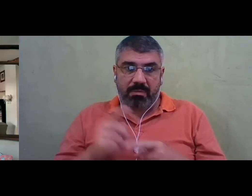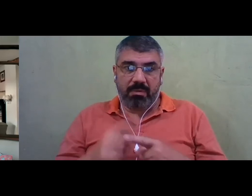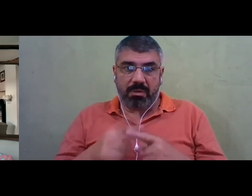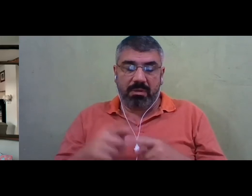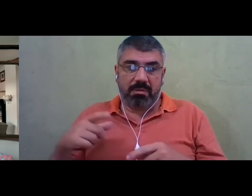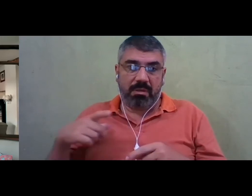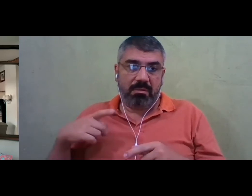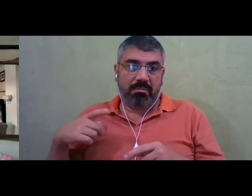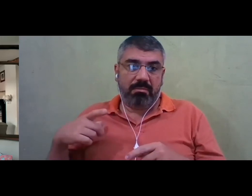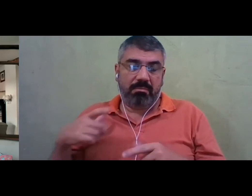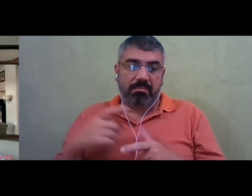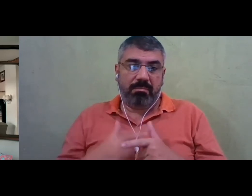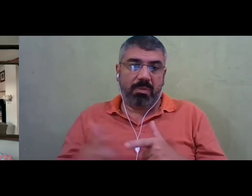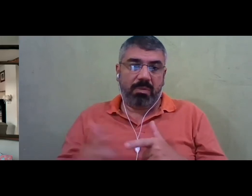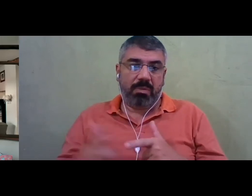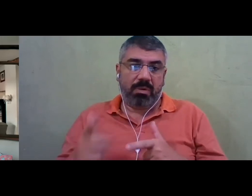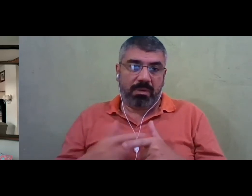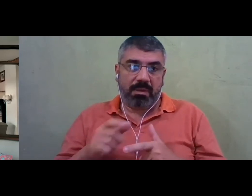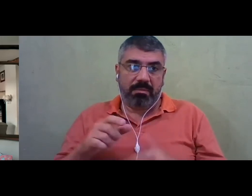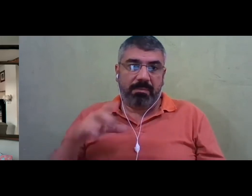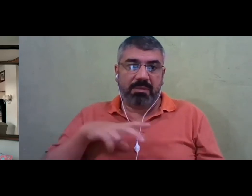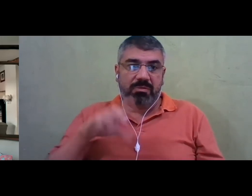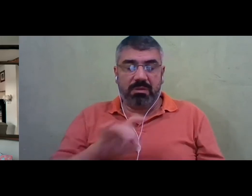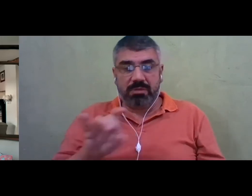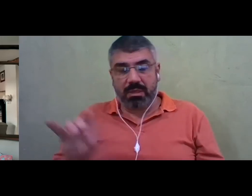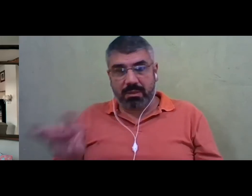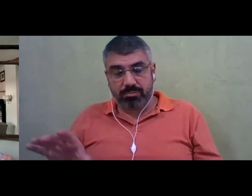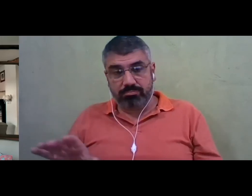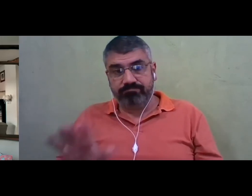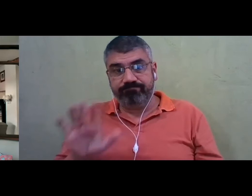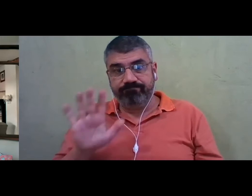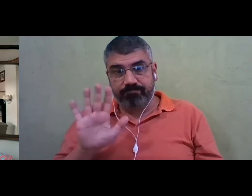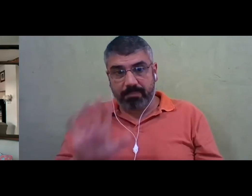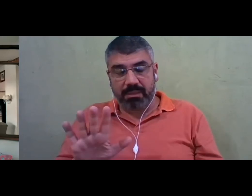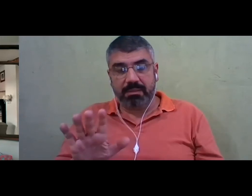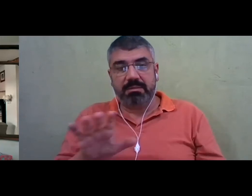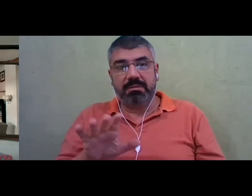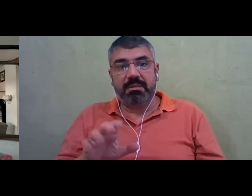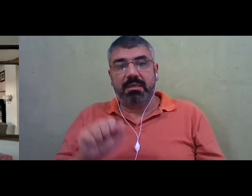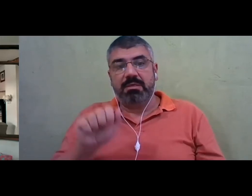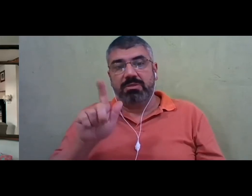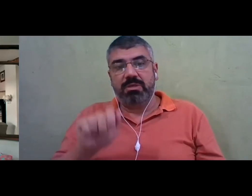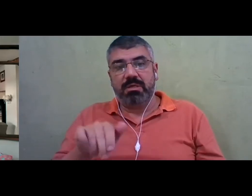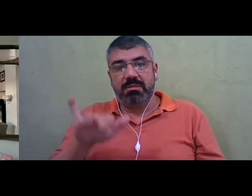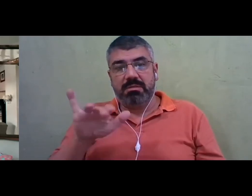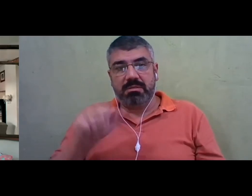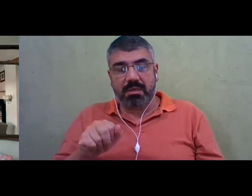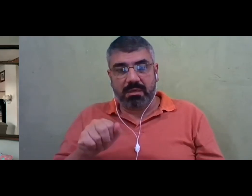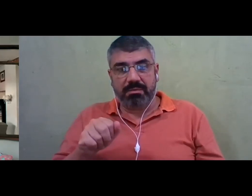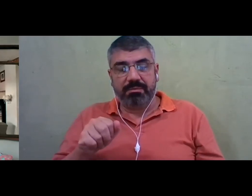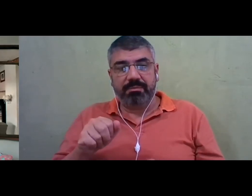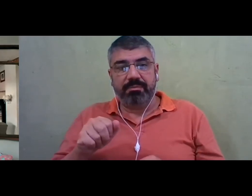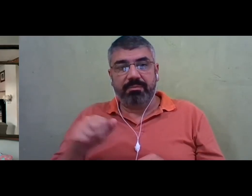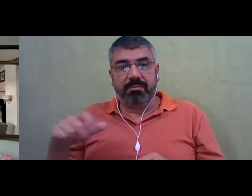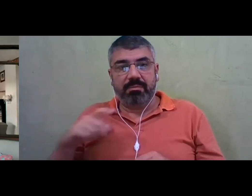right? But that's not agency. The agency we have to deal with is how millions of